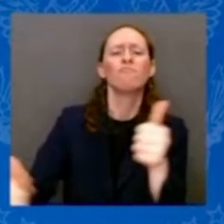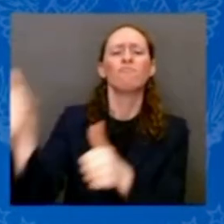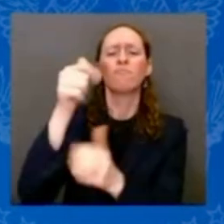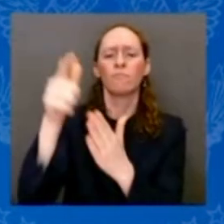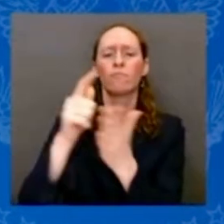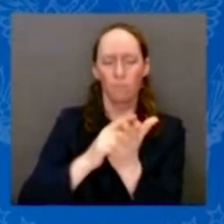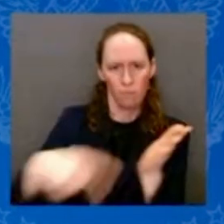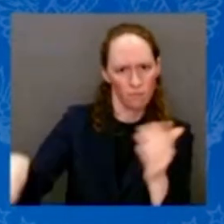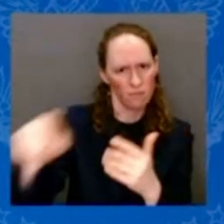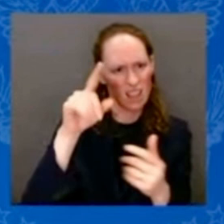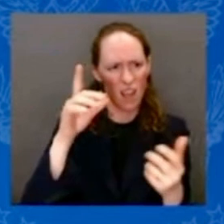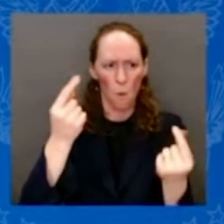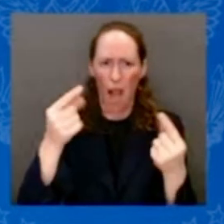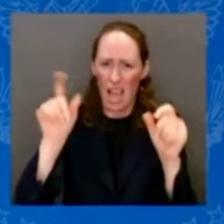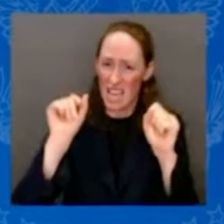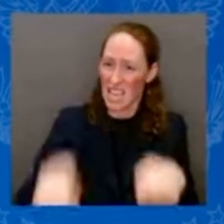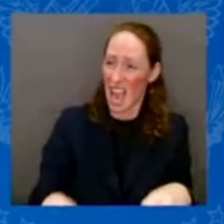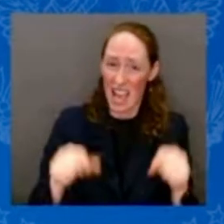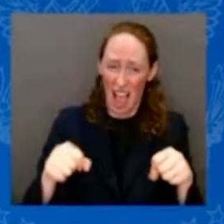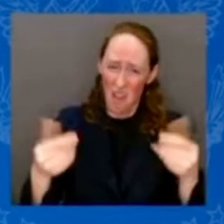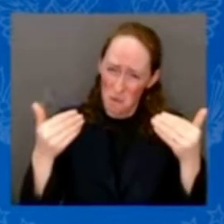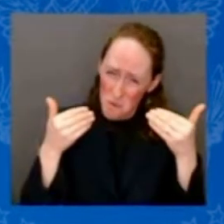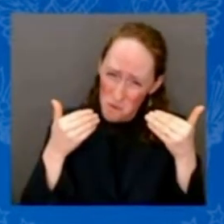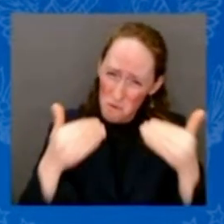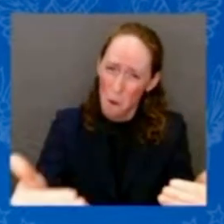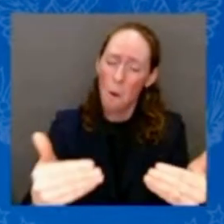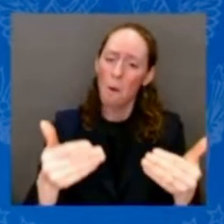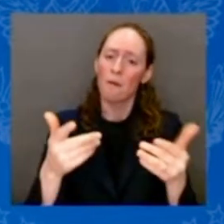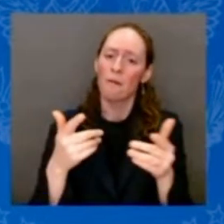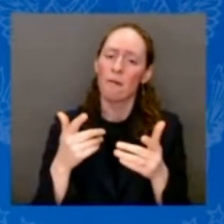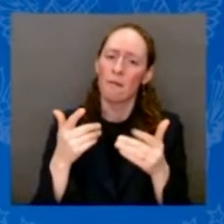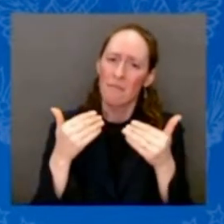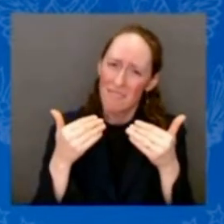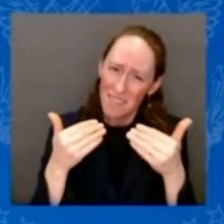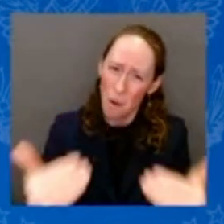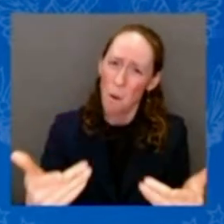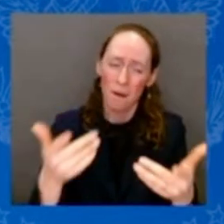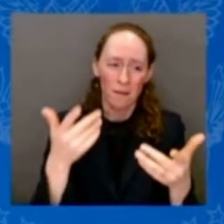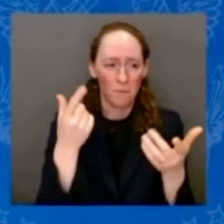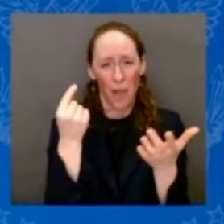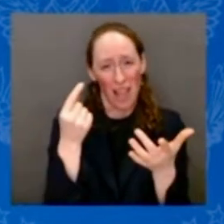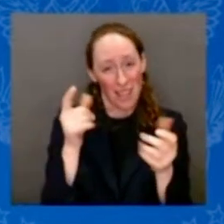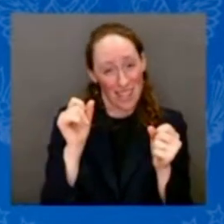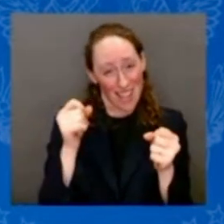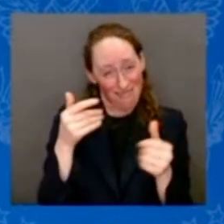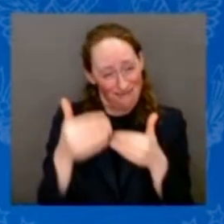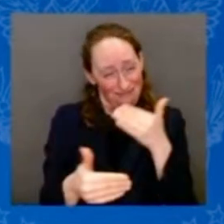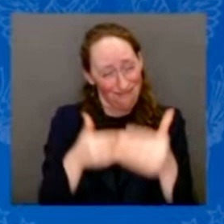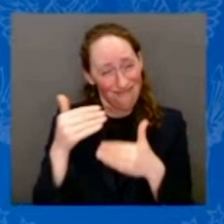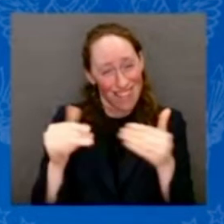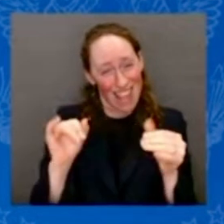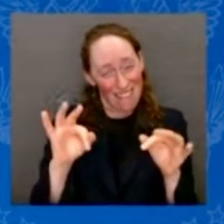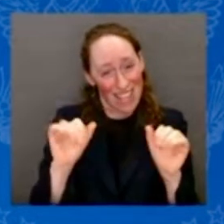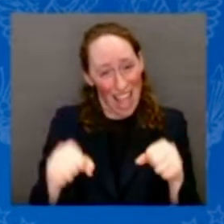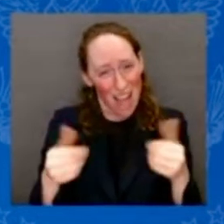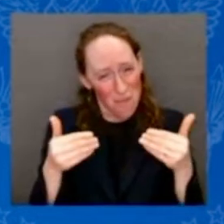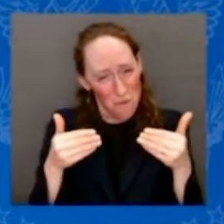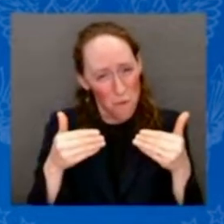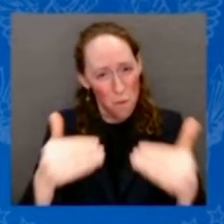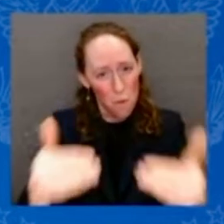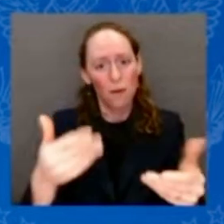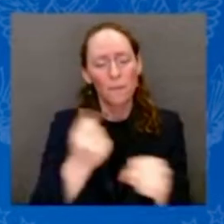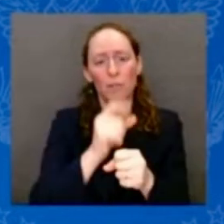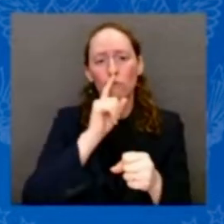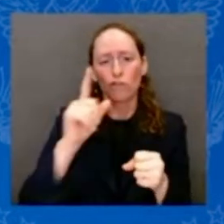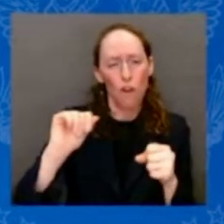can to universal background checks without new legislation. It's just common sense to check whether someone